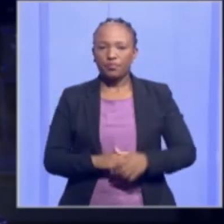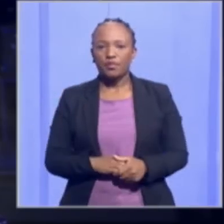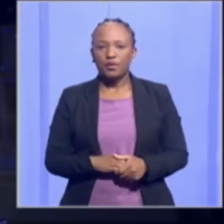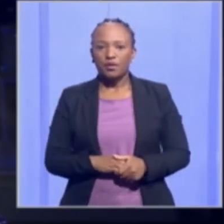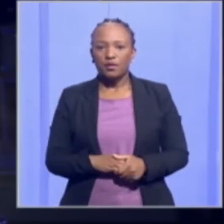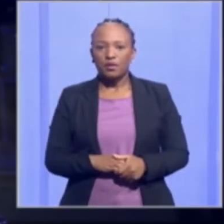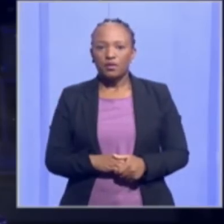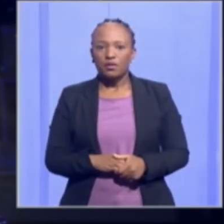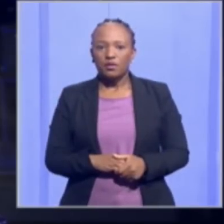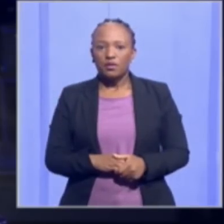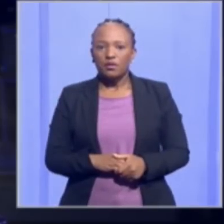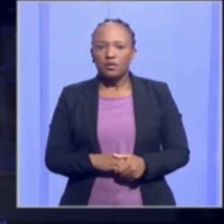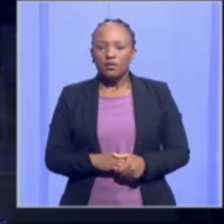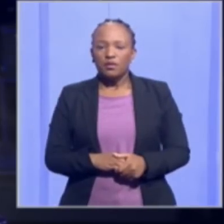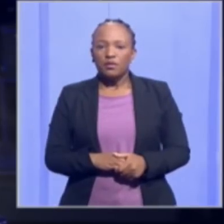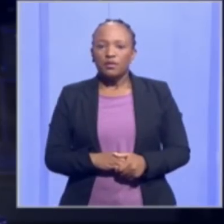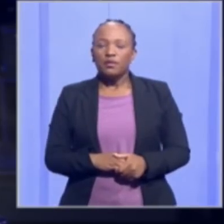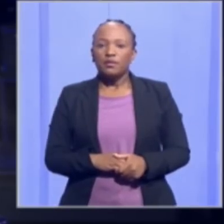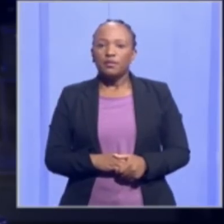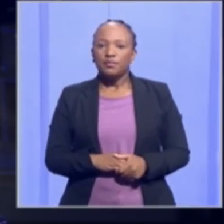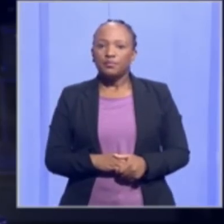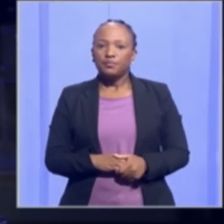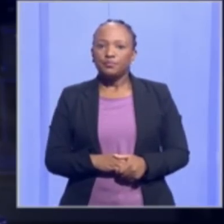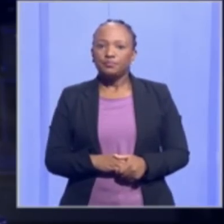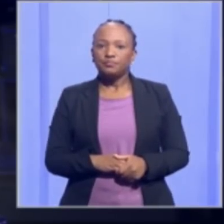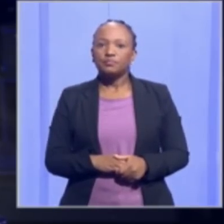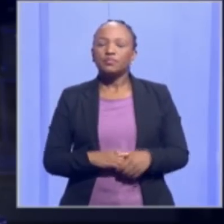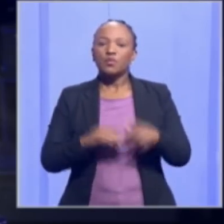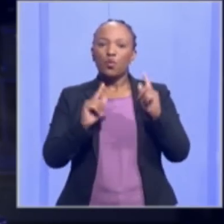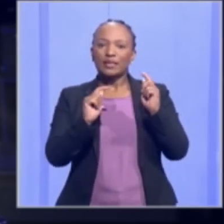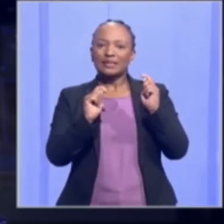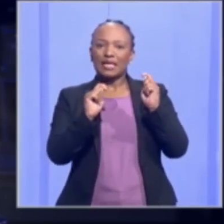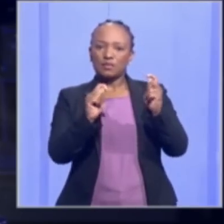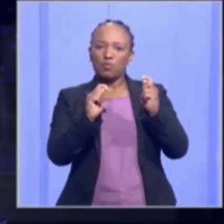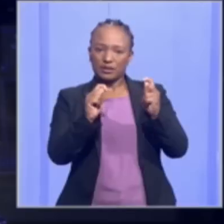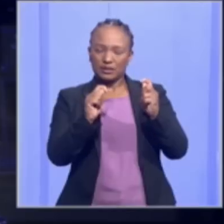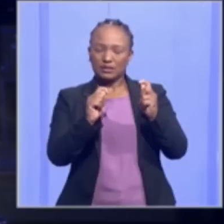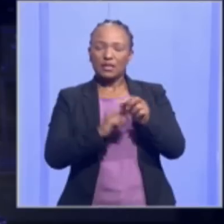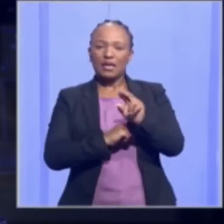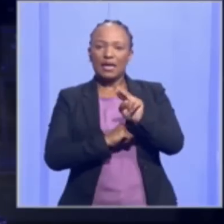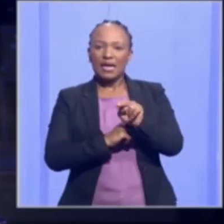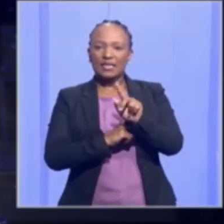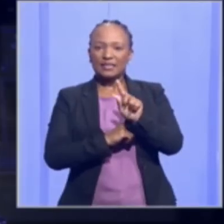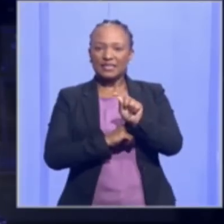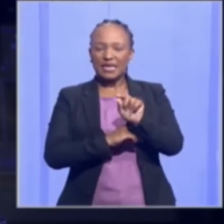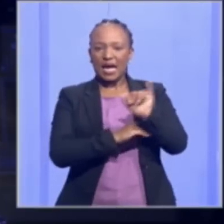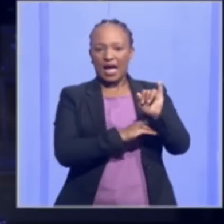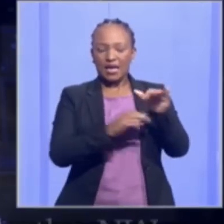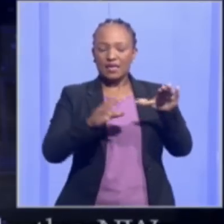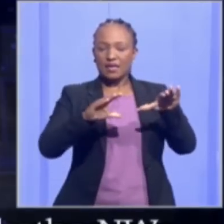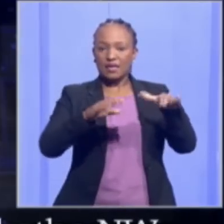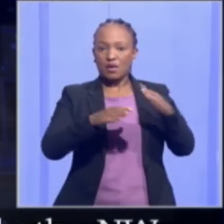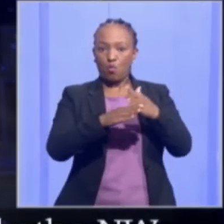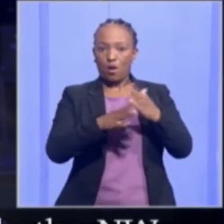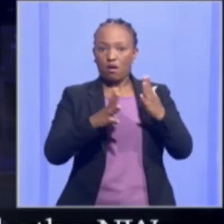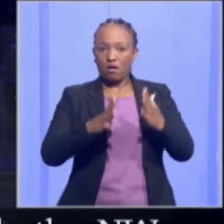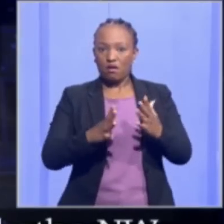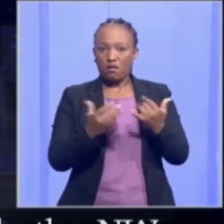Basebetsi ba lenaneo la ntlafatso ya dipalangwang tsa setjhaba NTI ba qetile